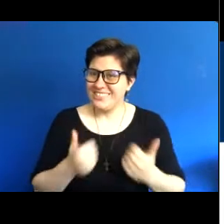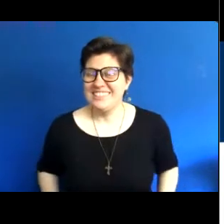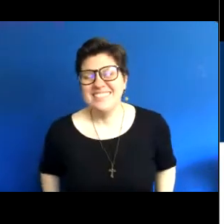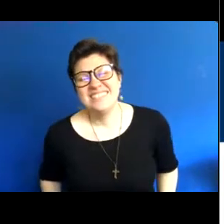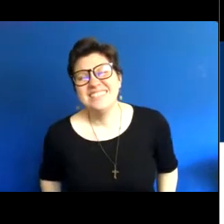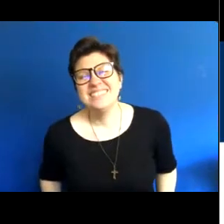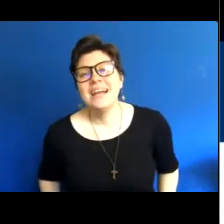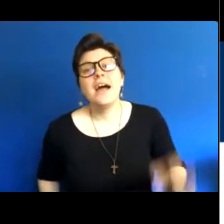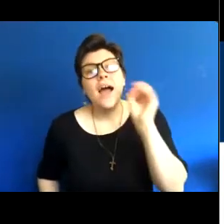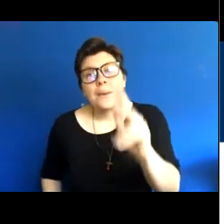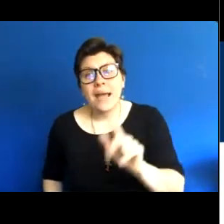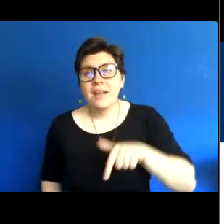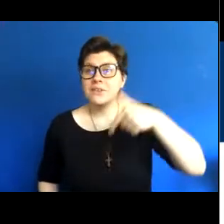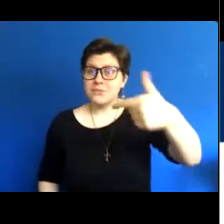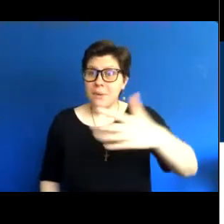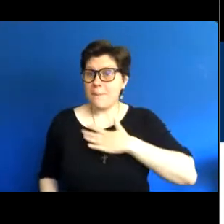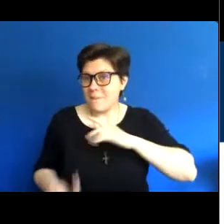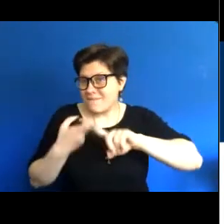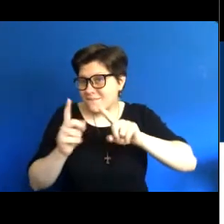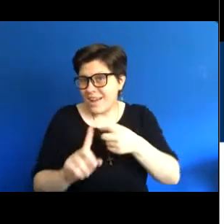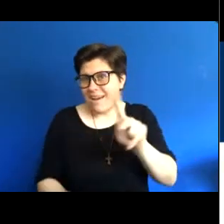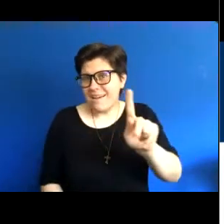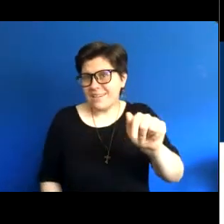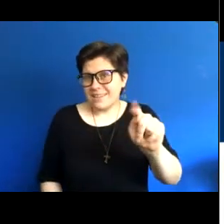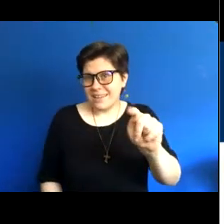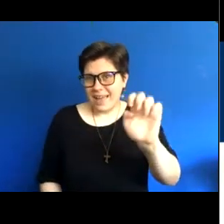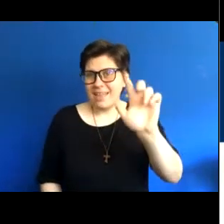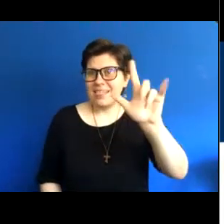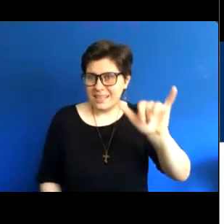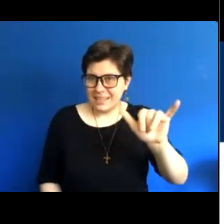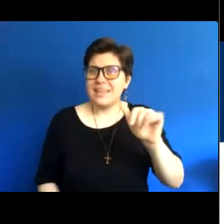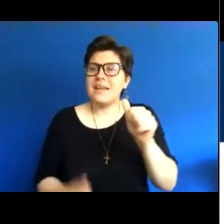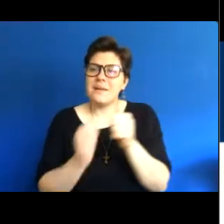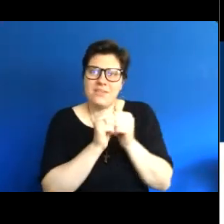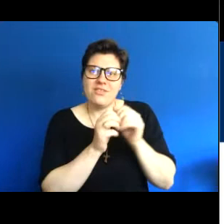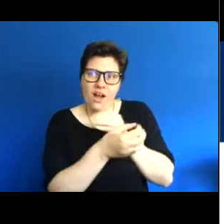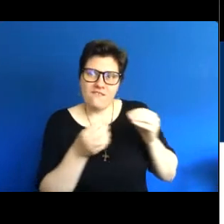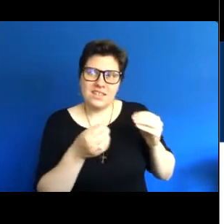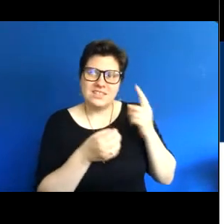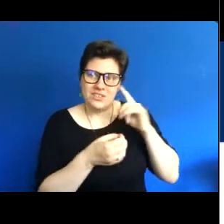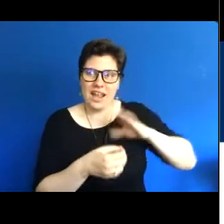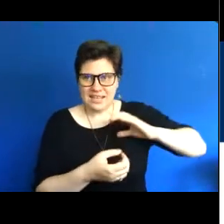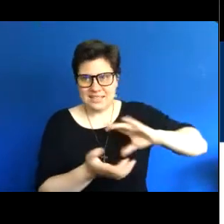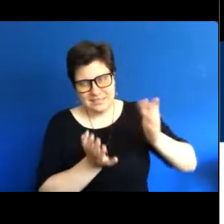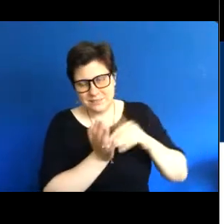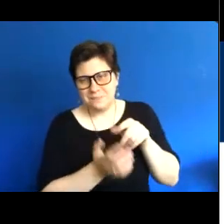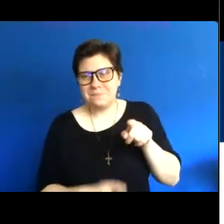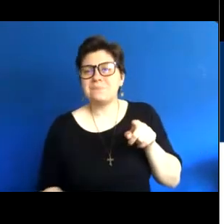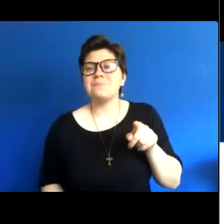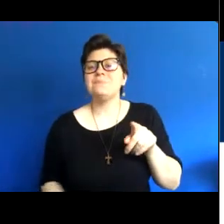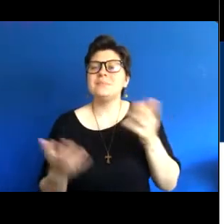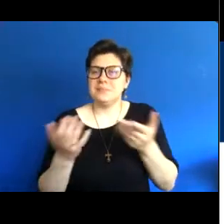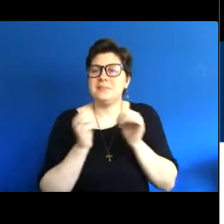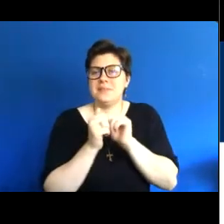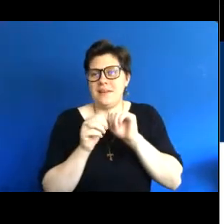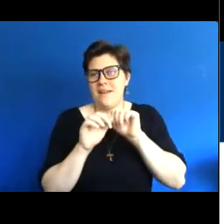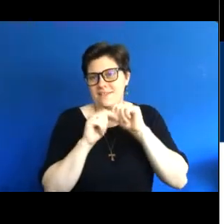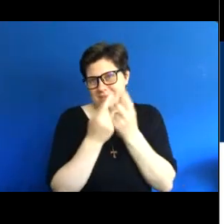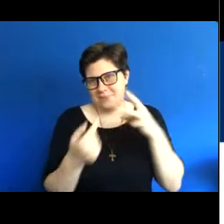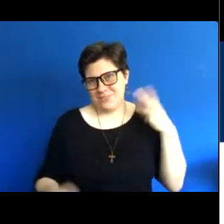to my good friend here, Caitlin, who again is with the Office for Catechesis here with the Archdiocese of